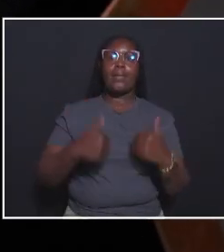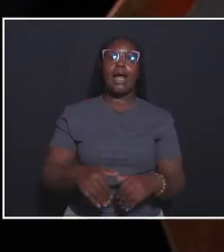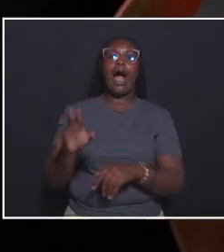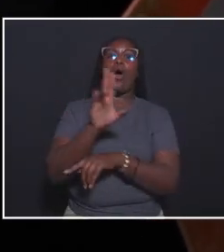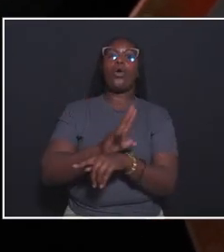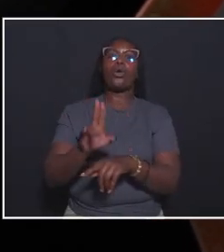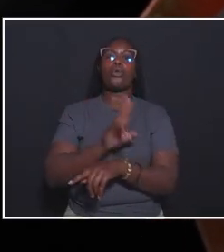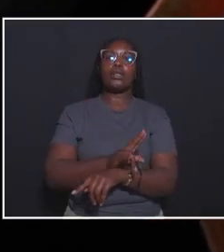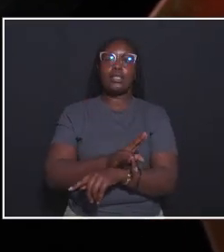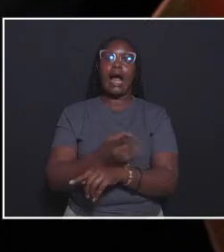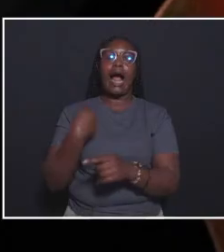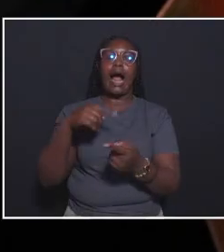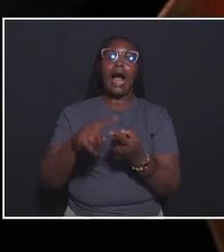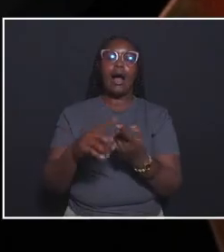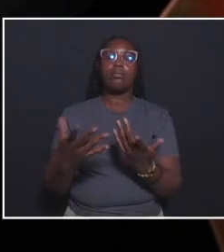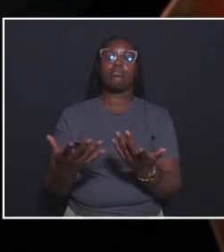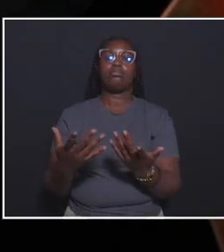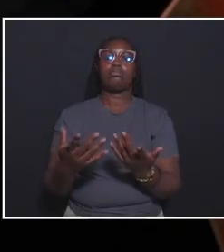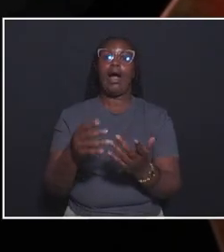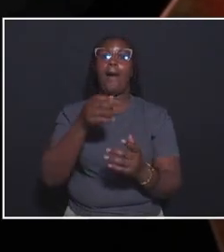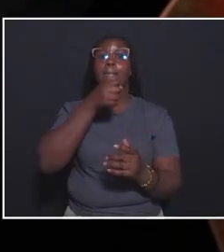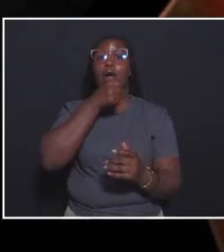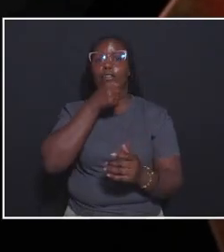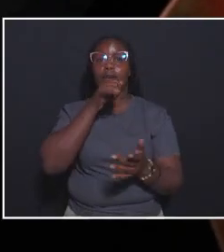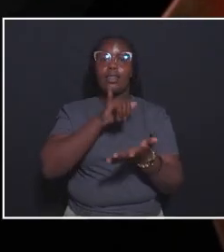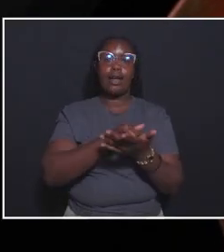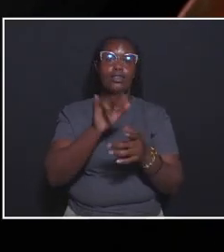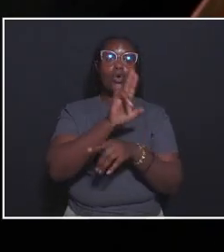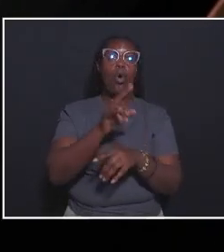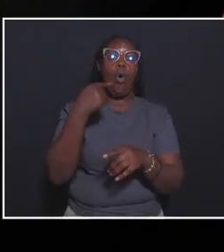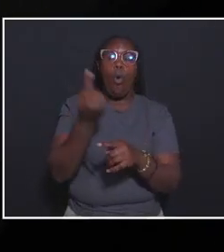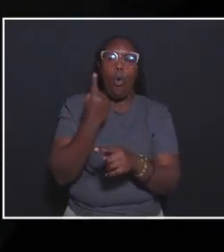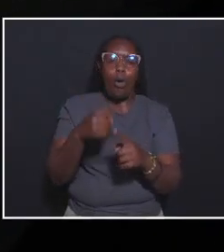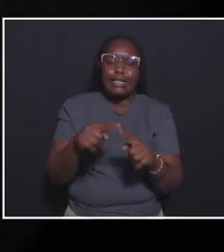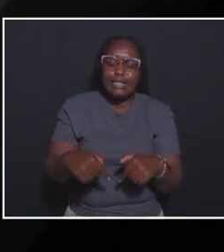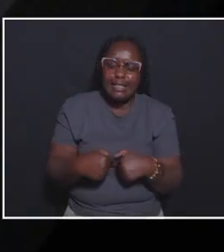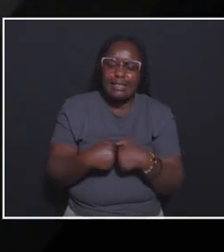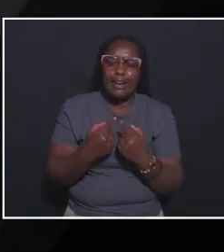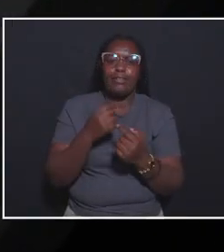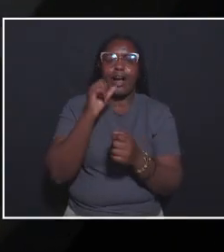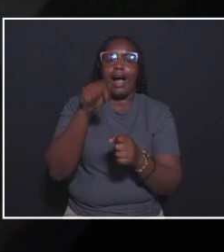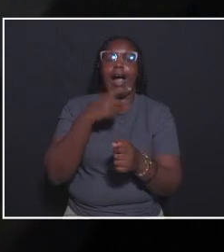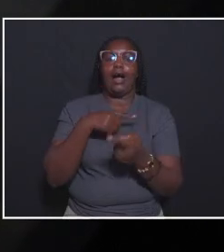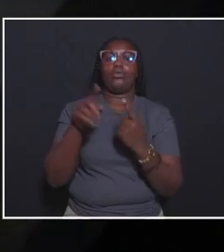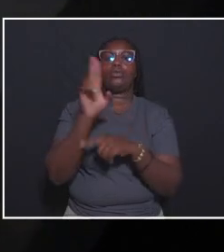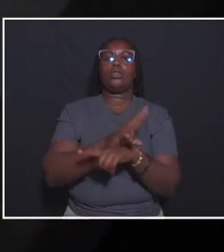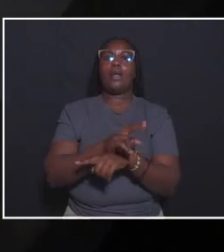in. And so you have to study the kind of microphone that you have. This microphone is